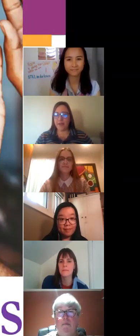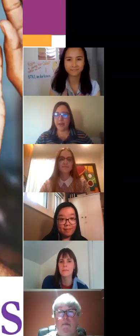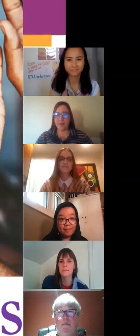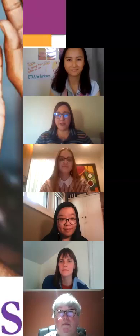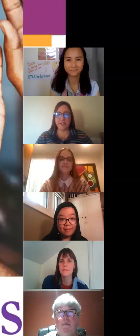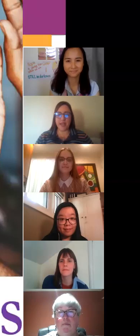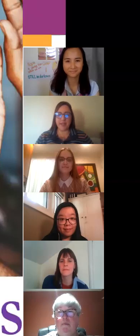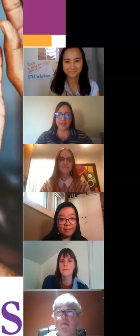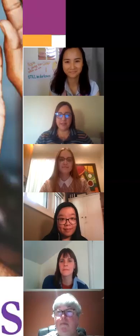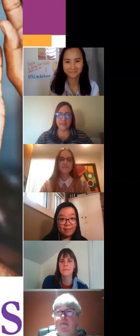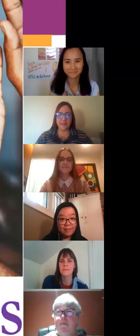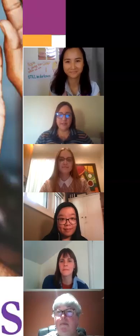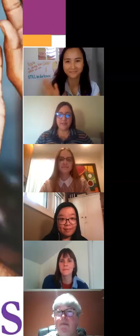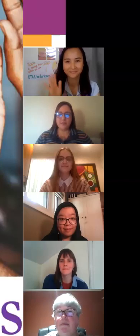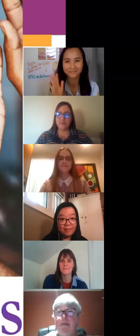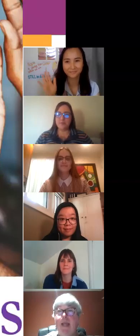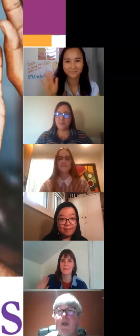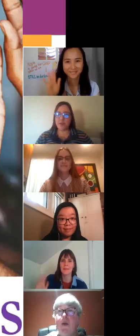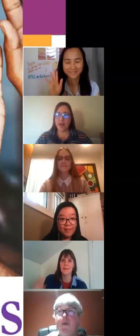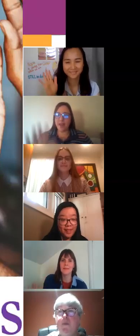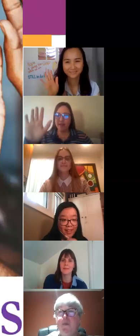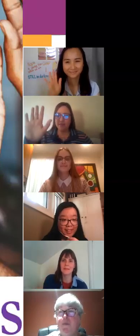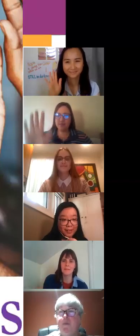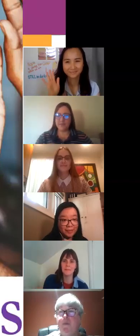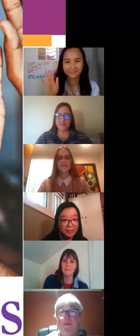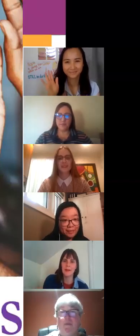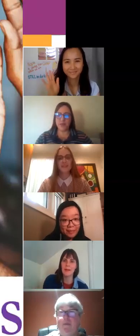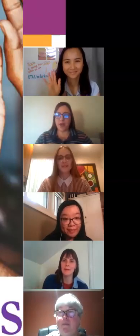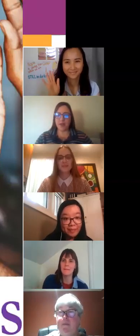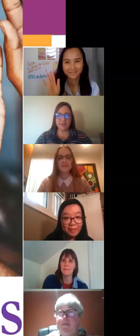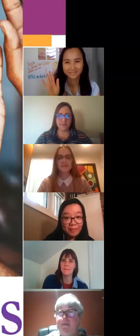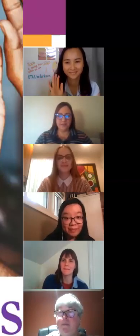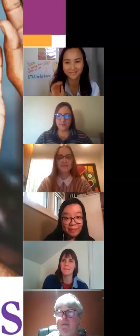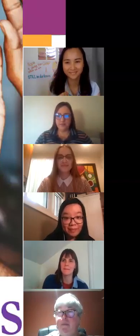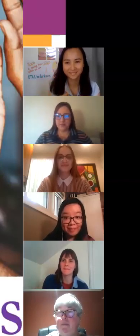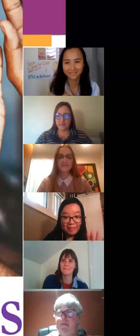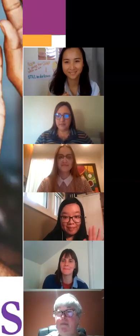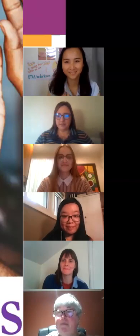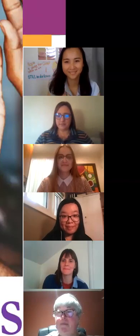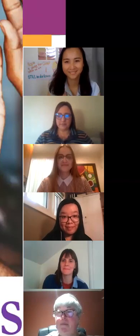everyone, and have a good day. Thank you. Bye-bye. Thank you. Bye. Be well.